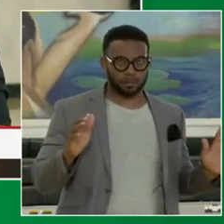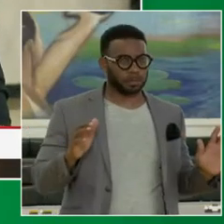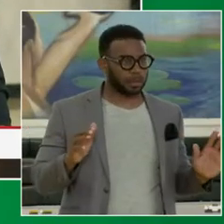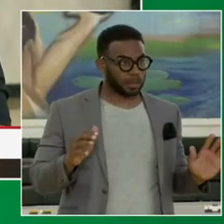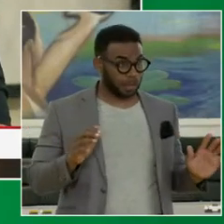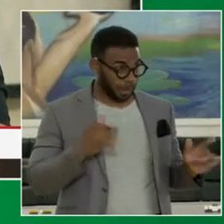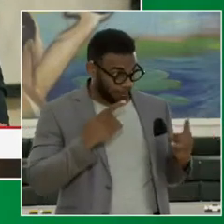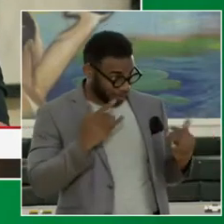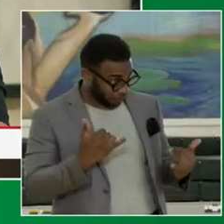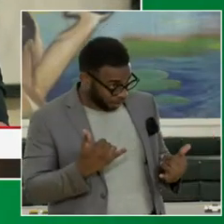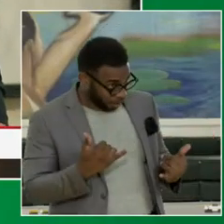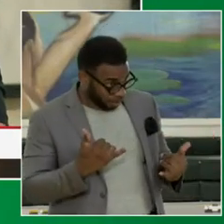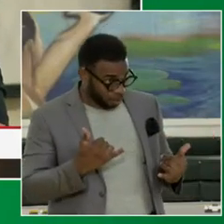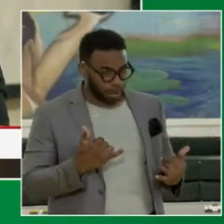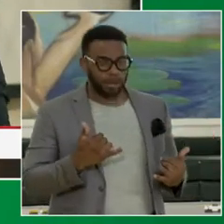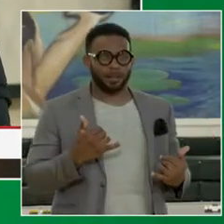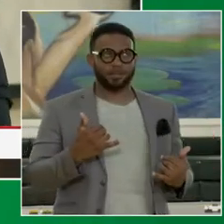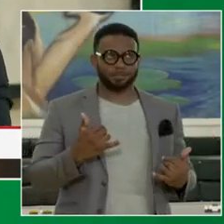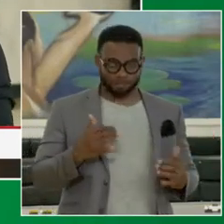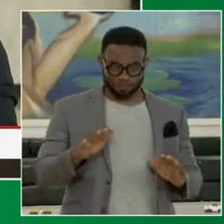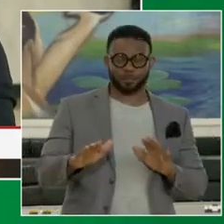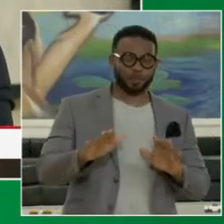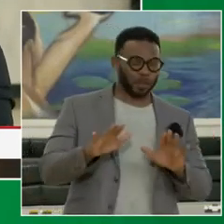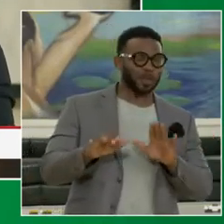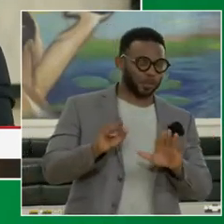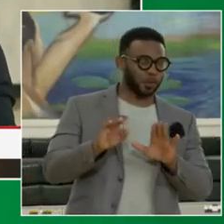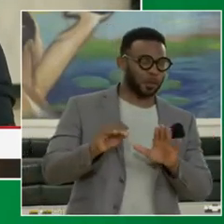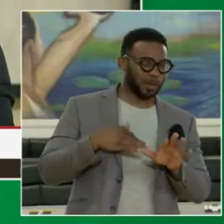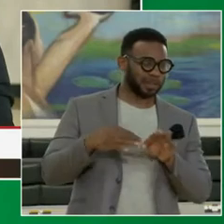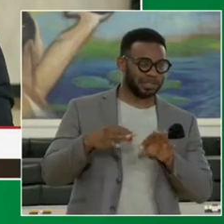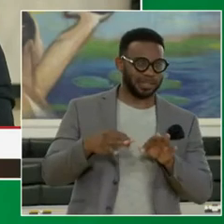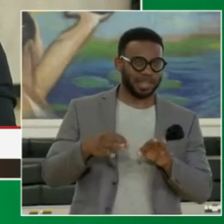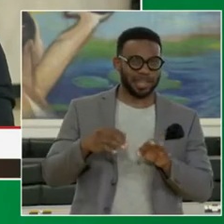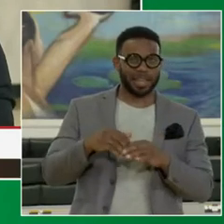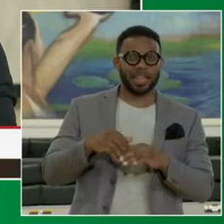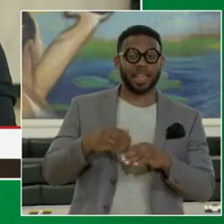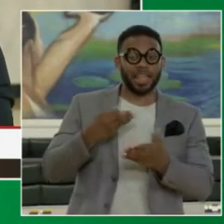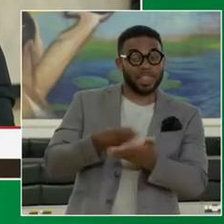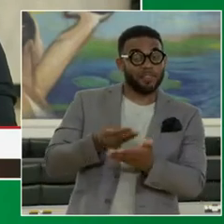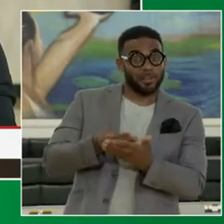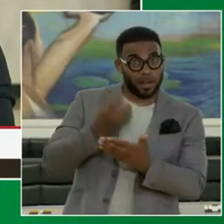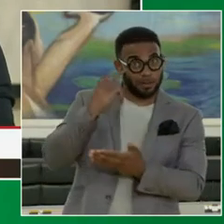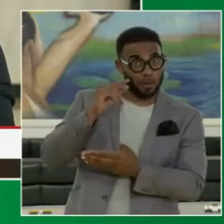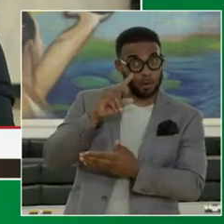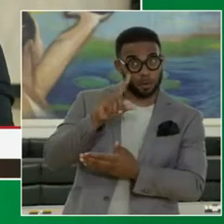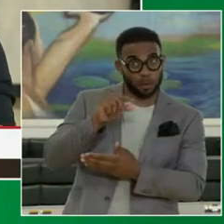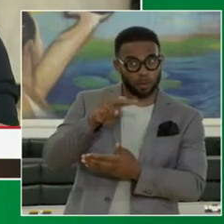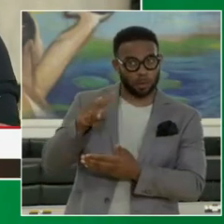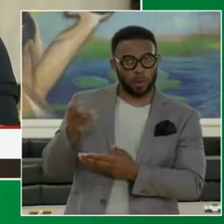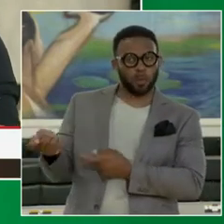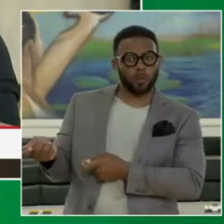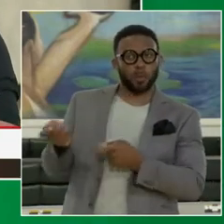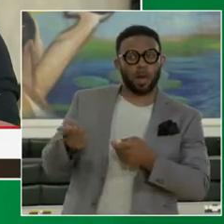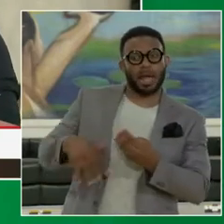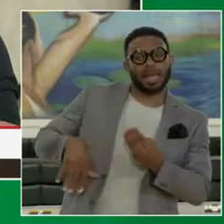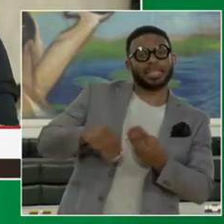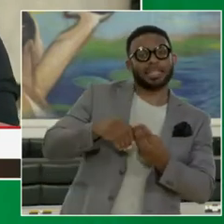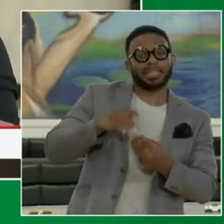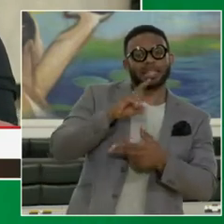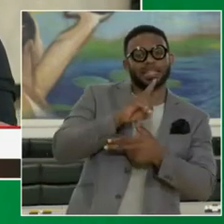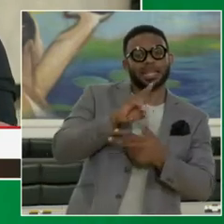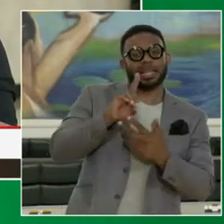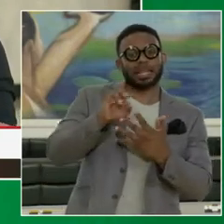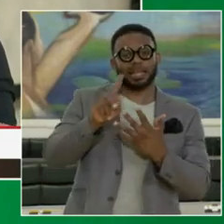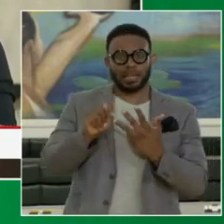that effective now? That's in. So this is what we're bringing on in the funding for 22 is to bring on some additional